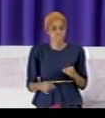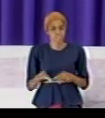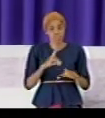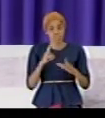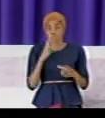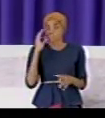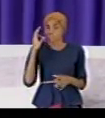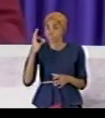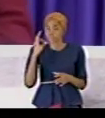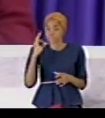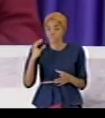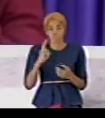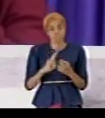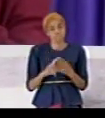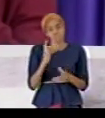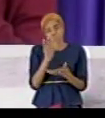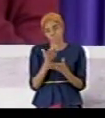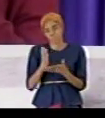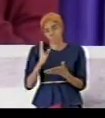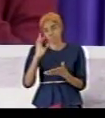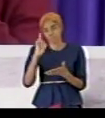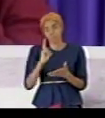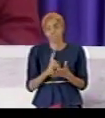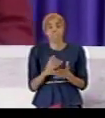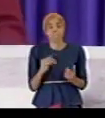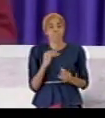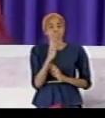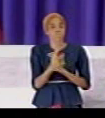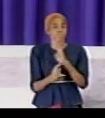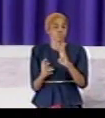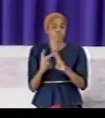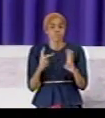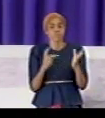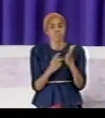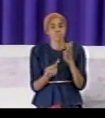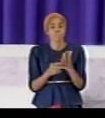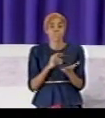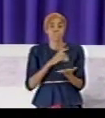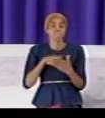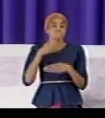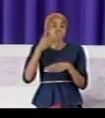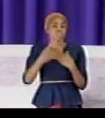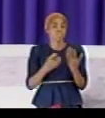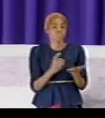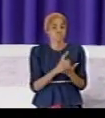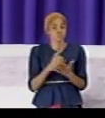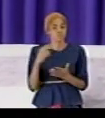again. Ondo Global Crusade is next week, Thursday.